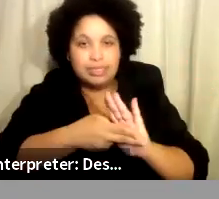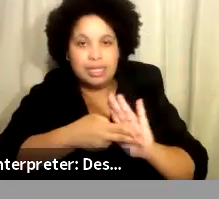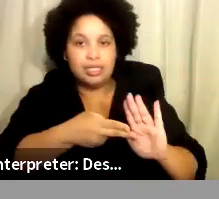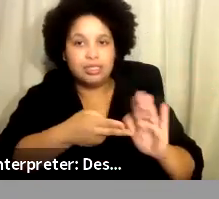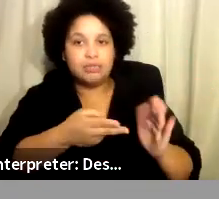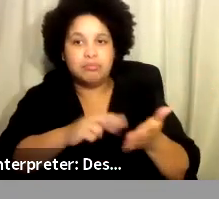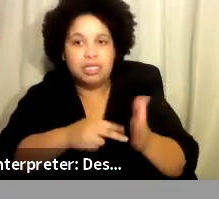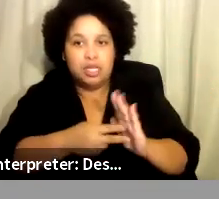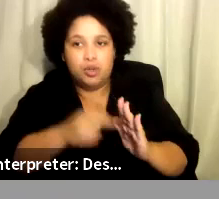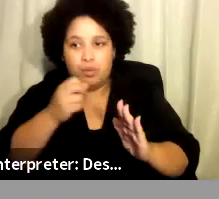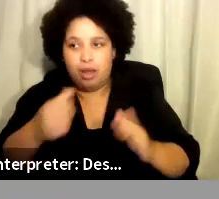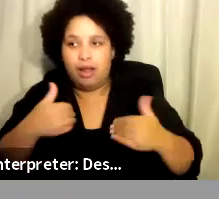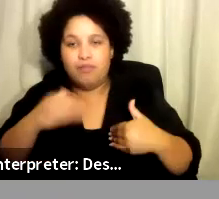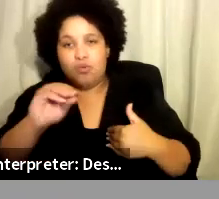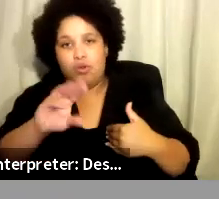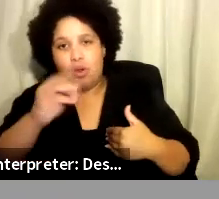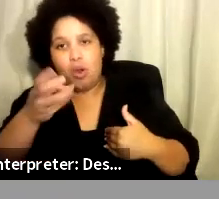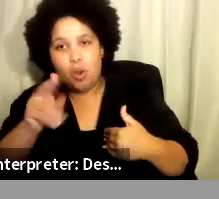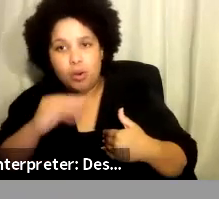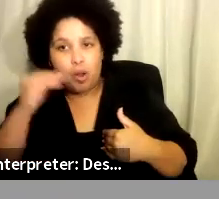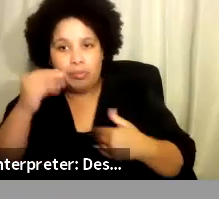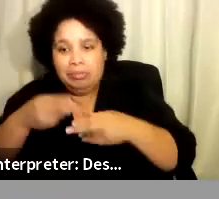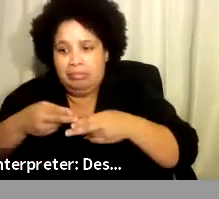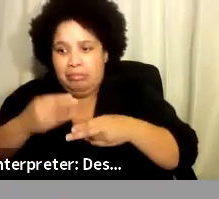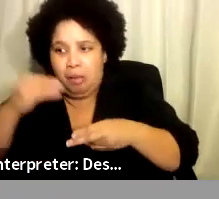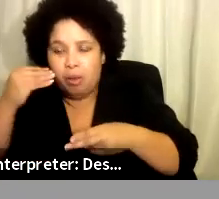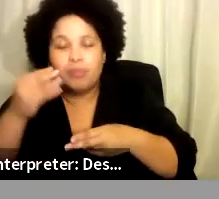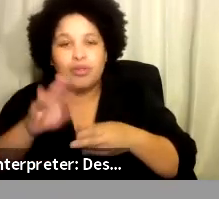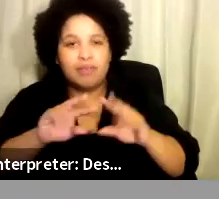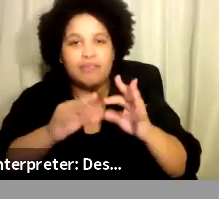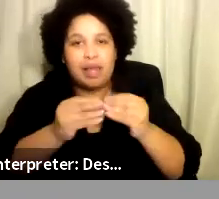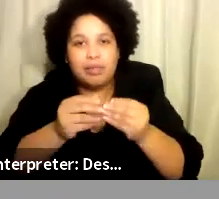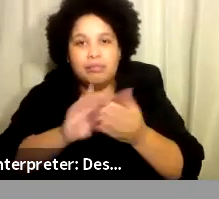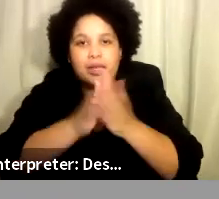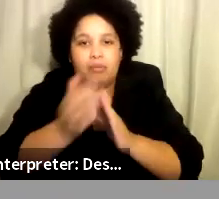we have you and your family as a priority.